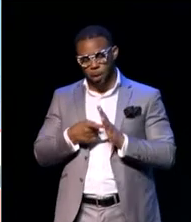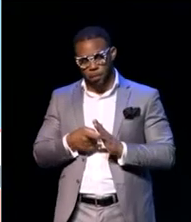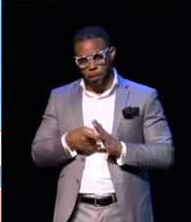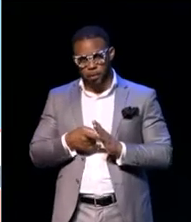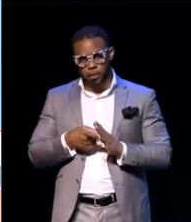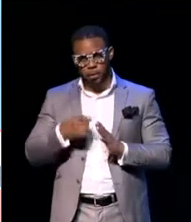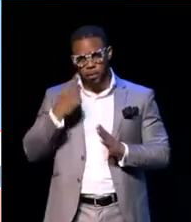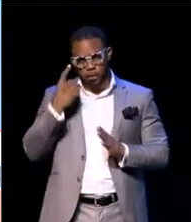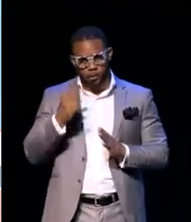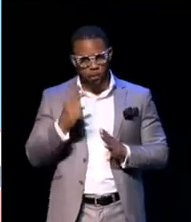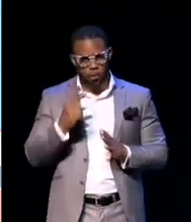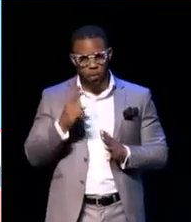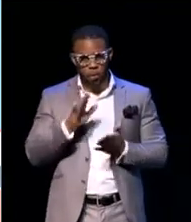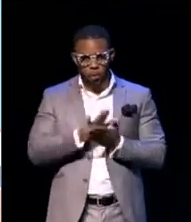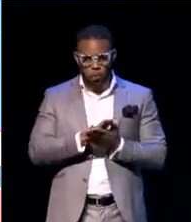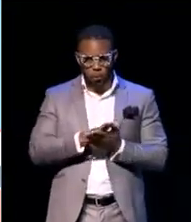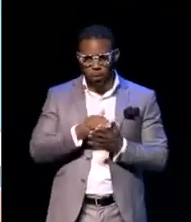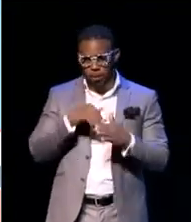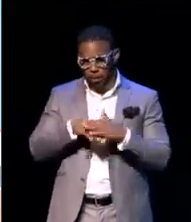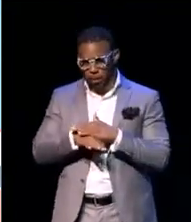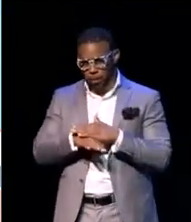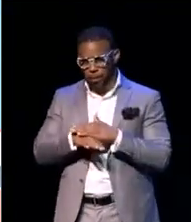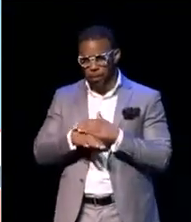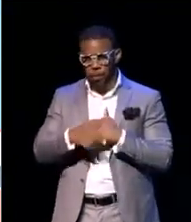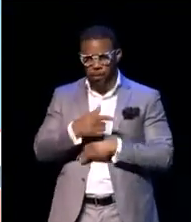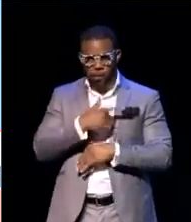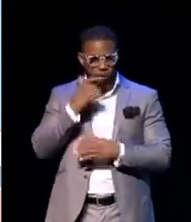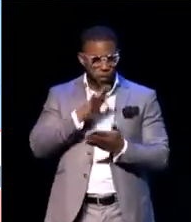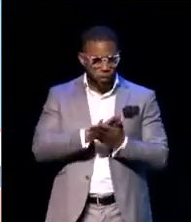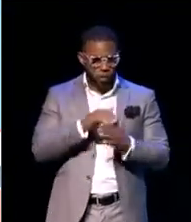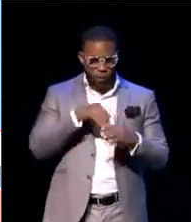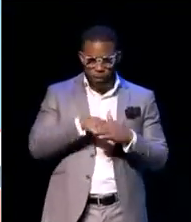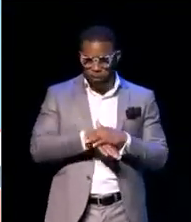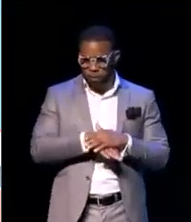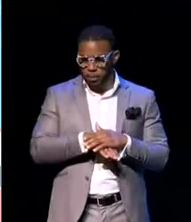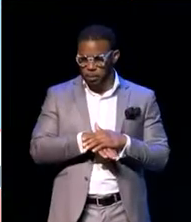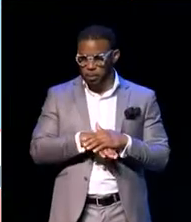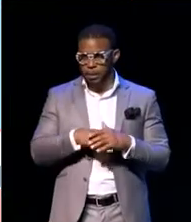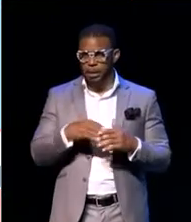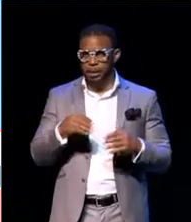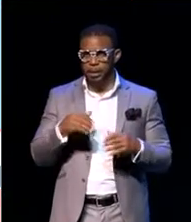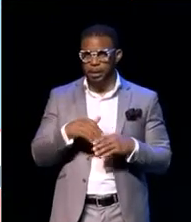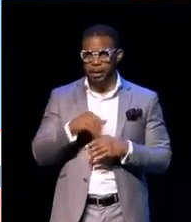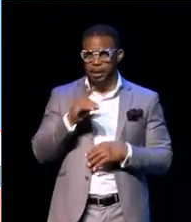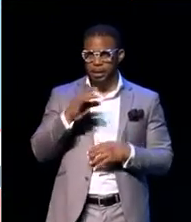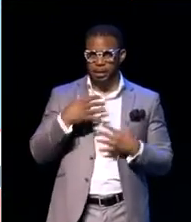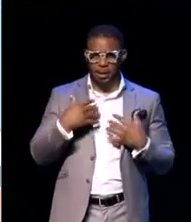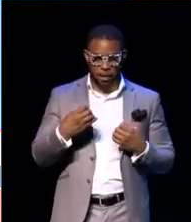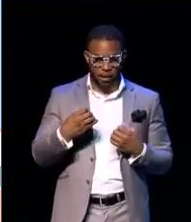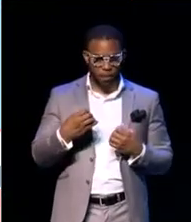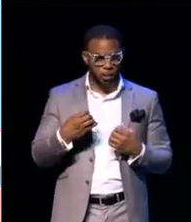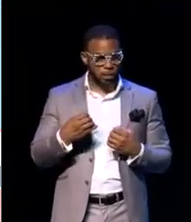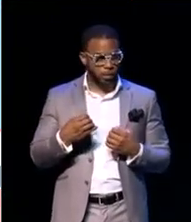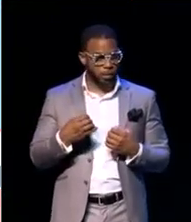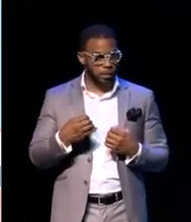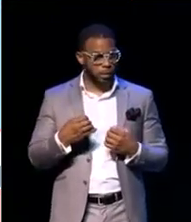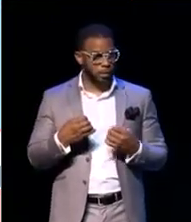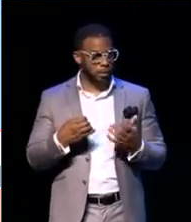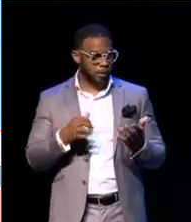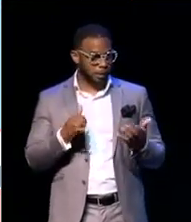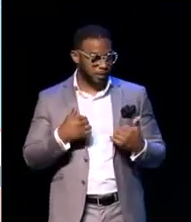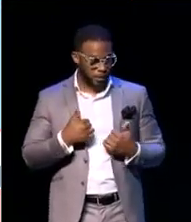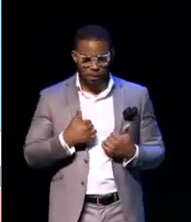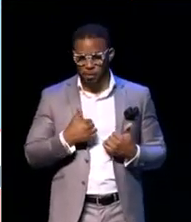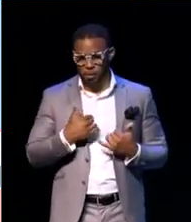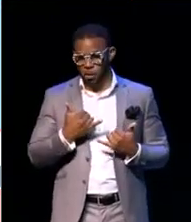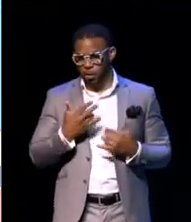requirements for school entry, vaccination for school entry. In the DC Health, just like me,